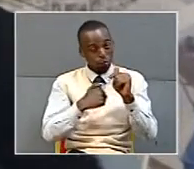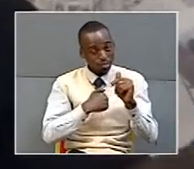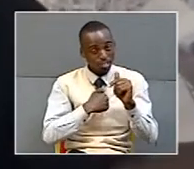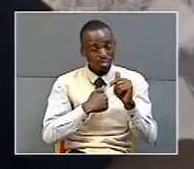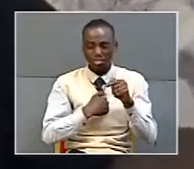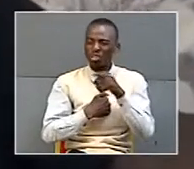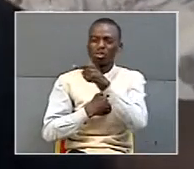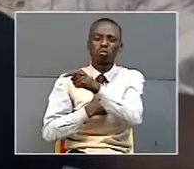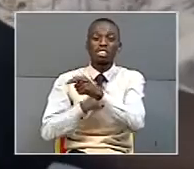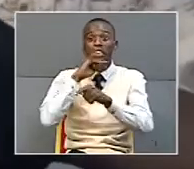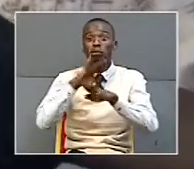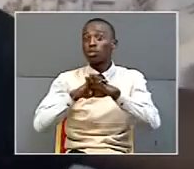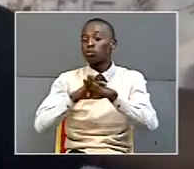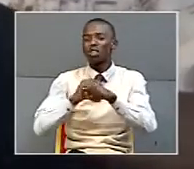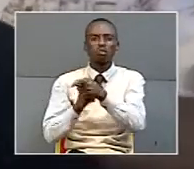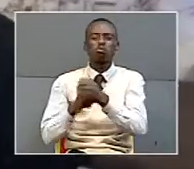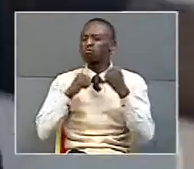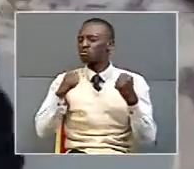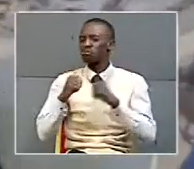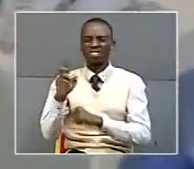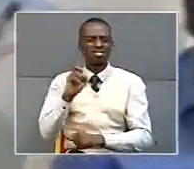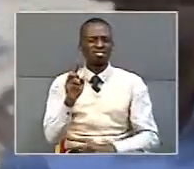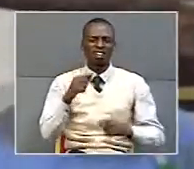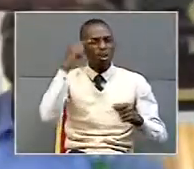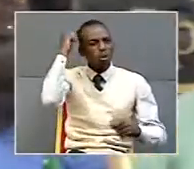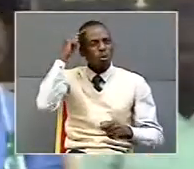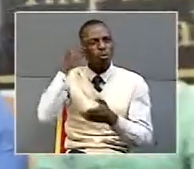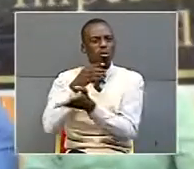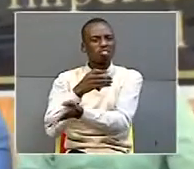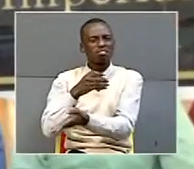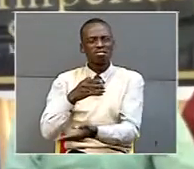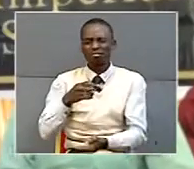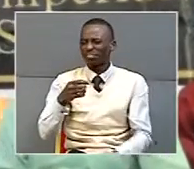Oyo si mulwanyi. Gwabadde wagamba mulugula mulwanyi.